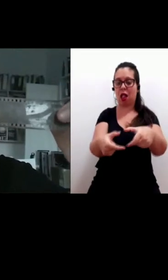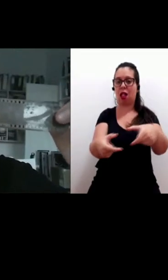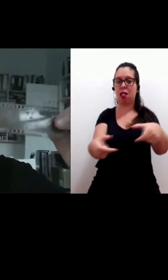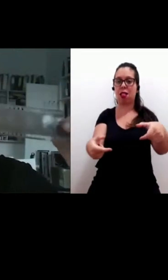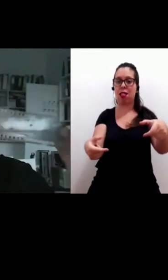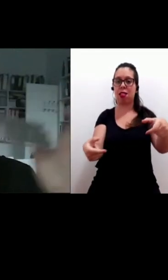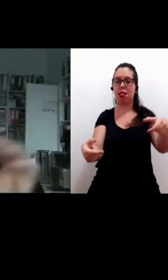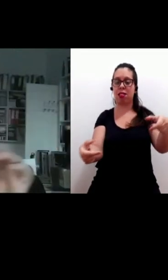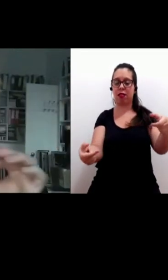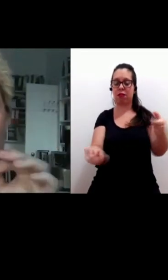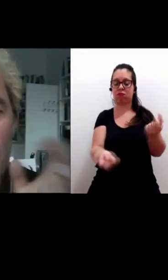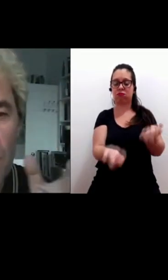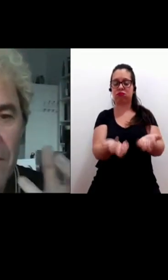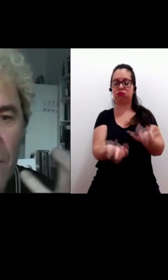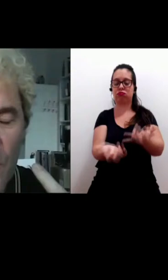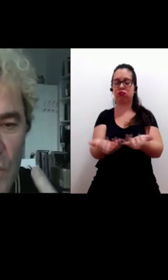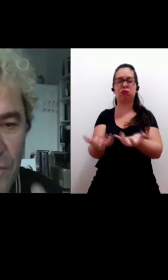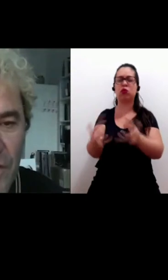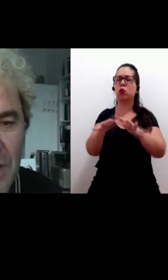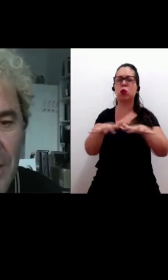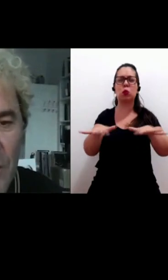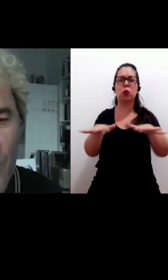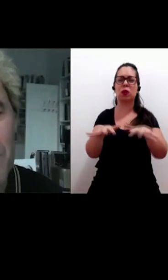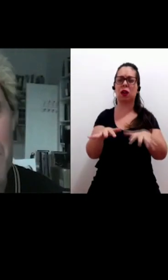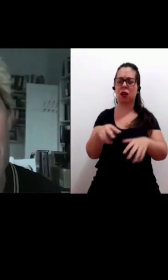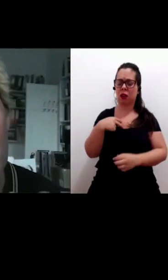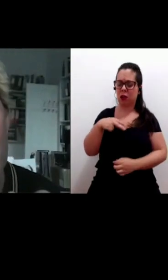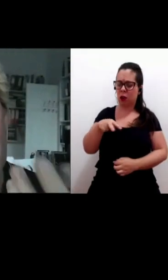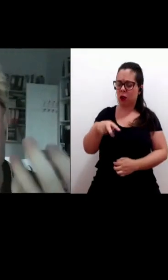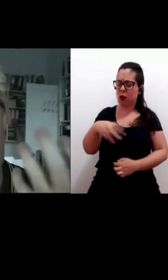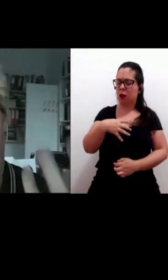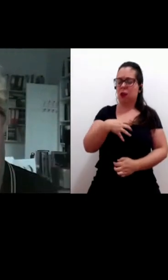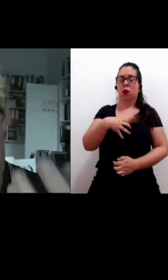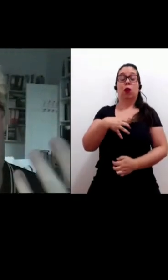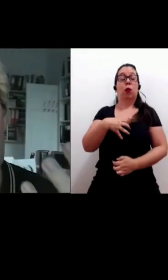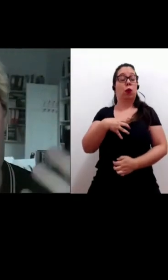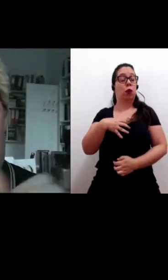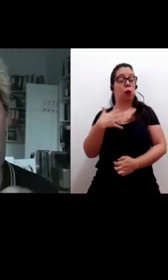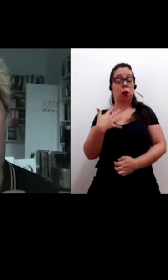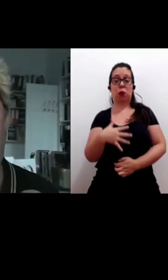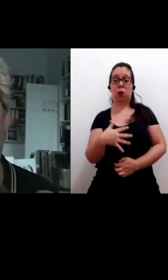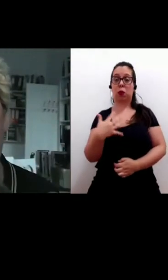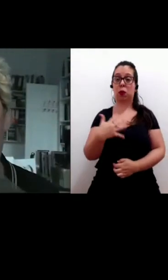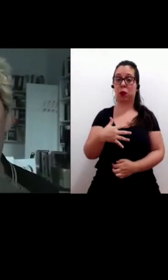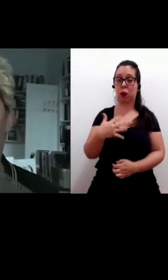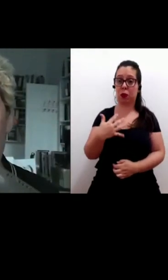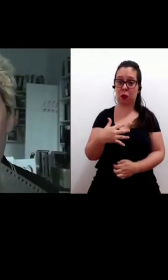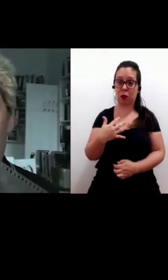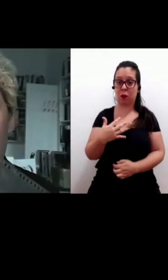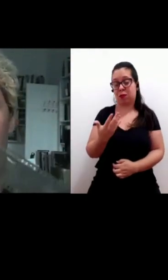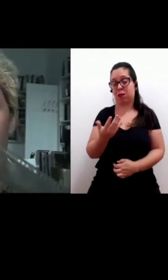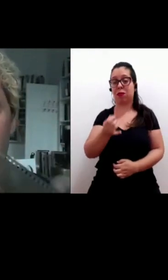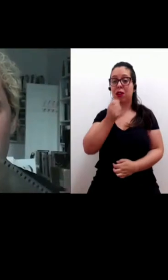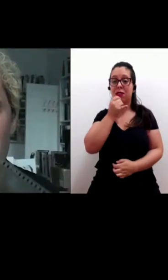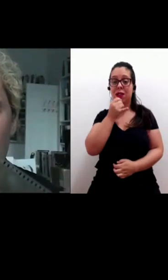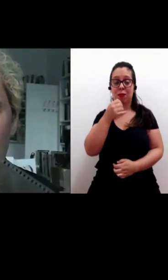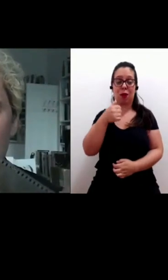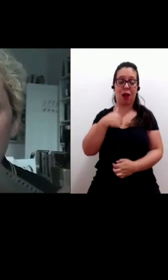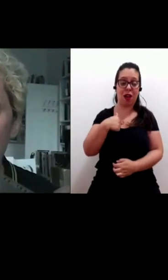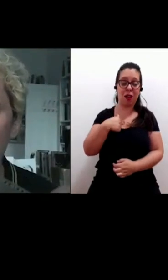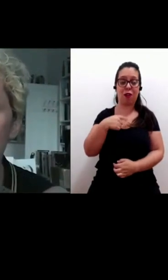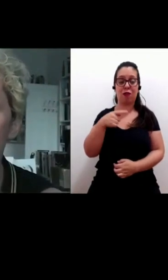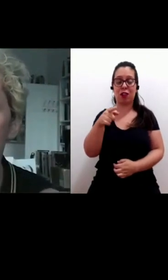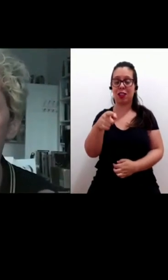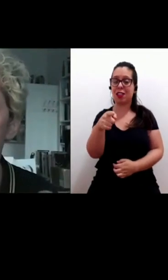this cinema. And this was so moving for those of us like you and me who love cinema, and many people watching. This